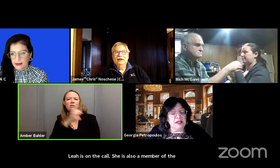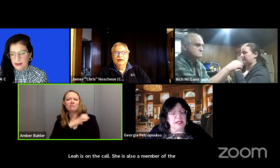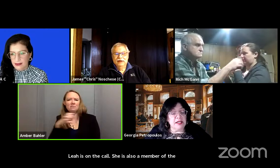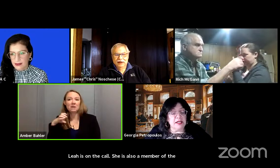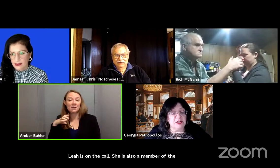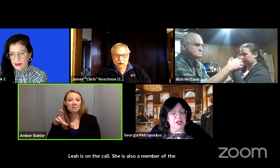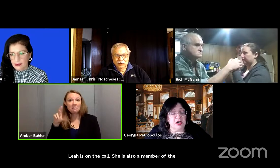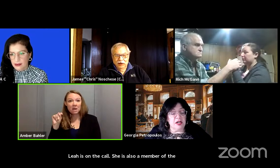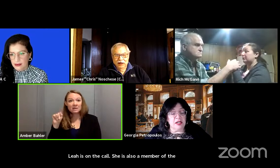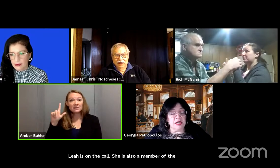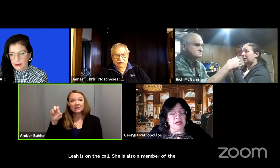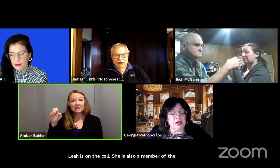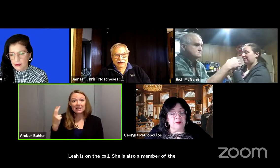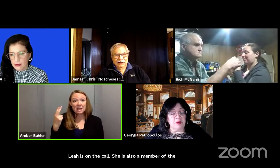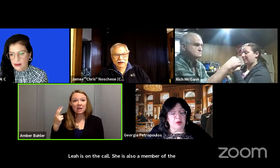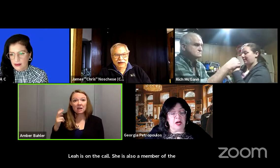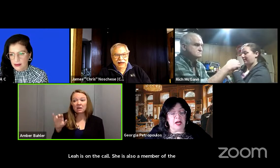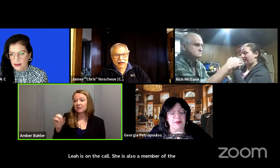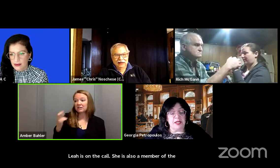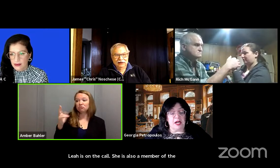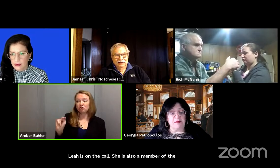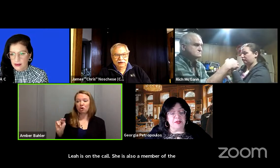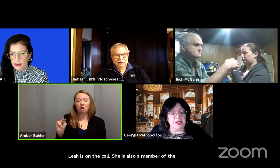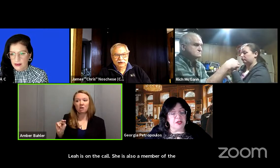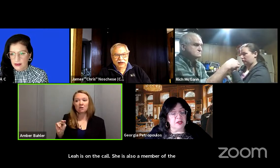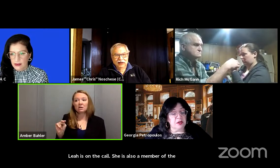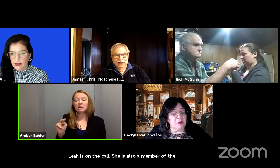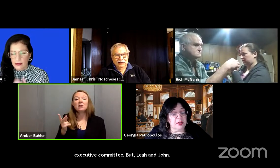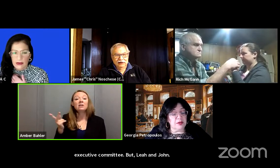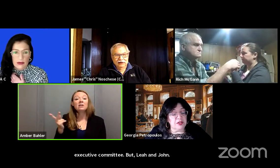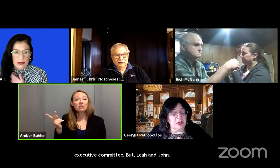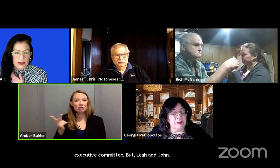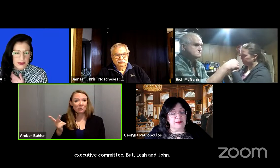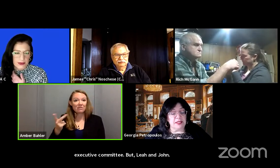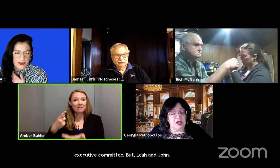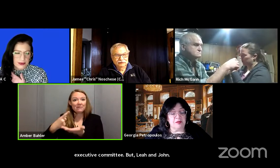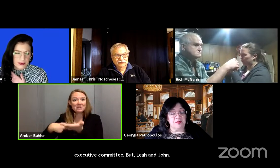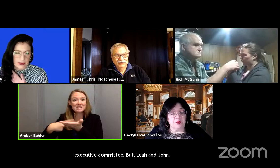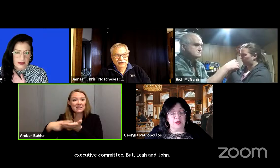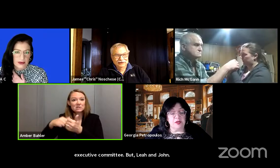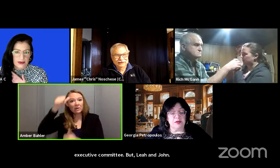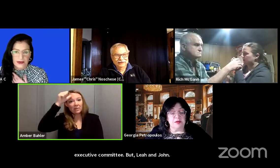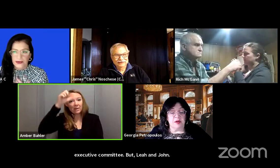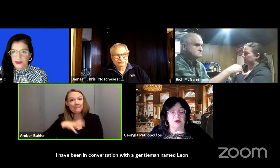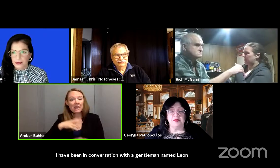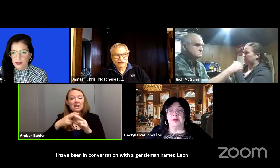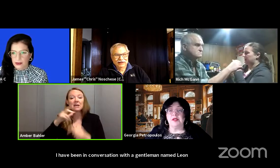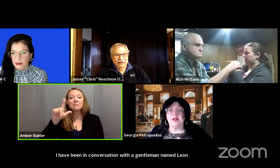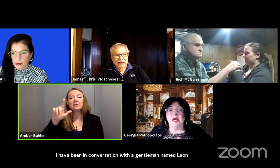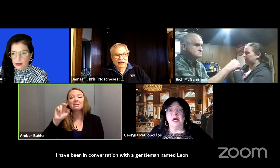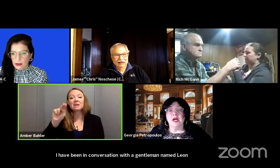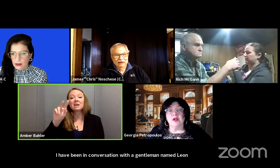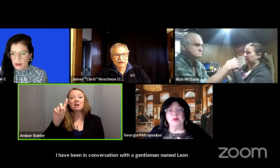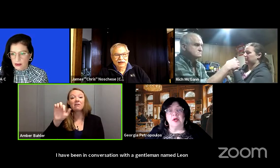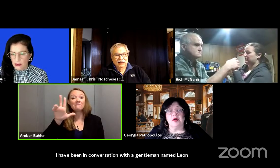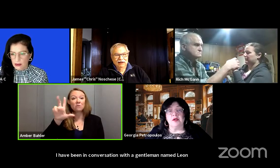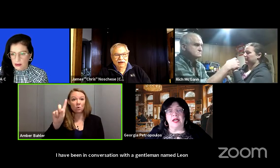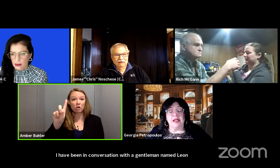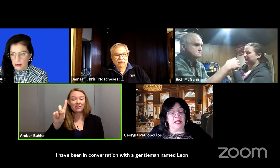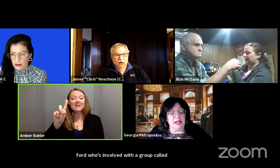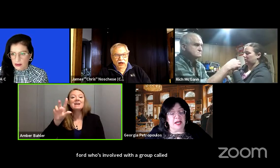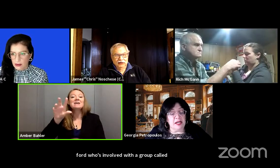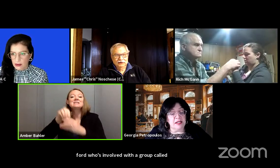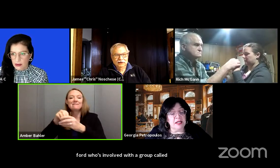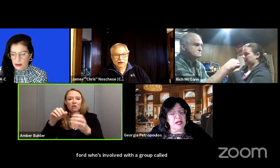But Leah and John have been in conversation with a gentleman named Leon Ford, who's involved with a group